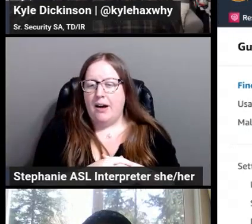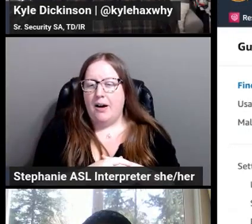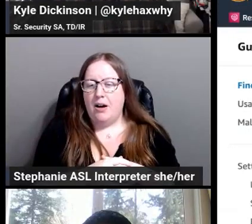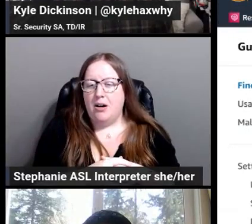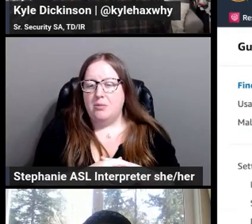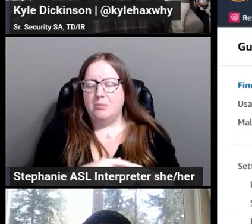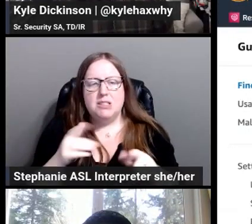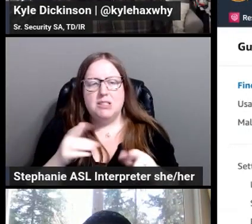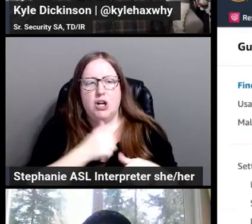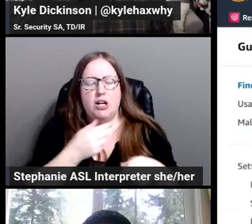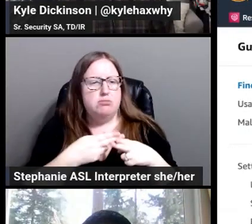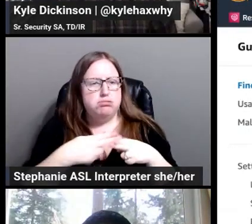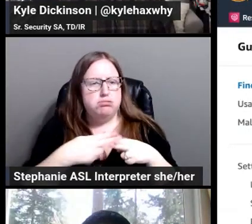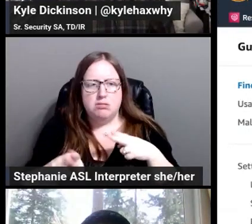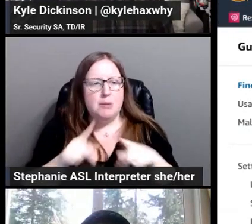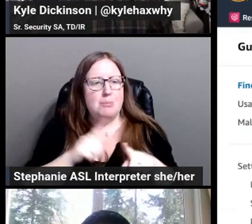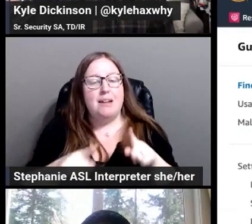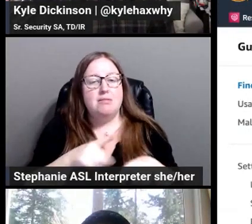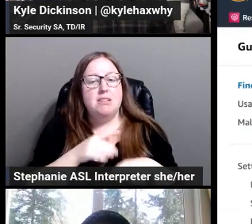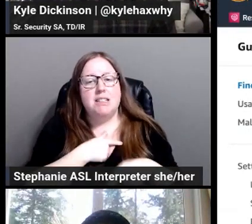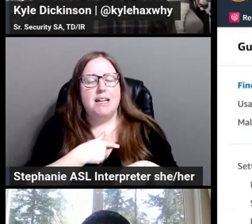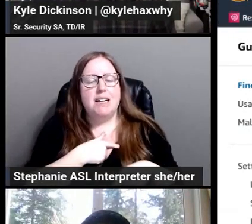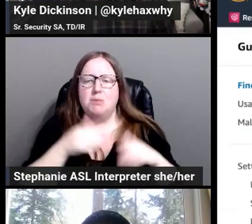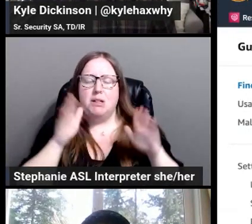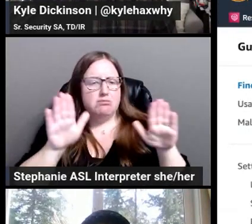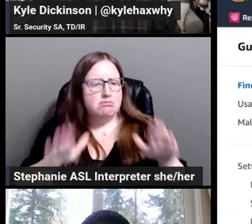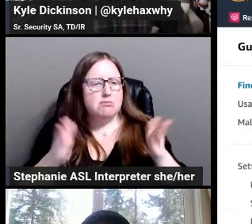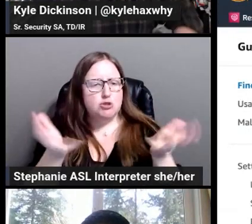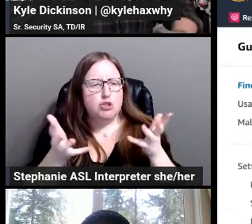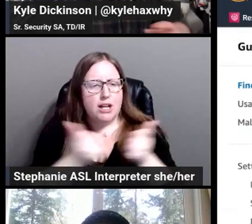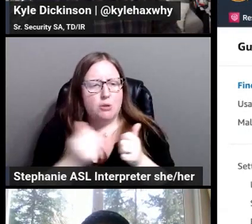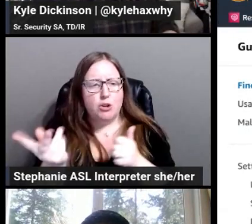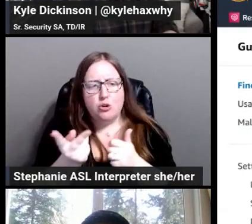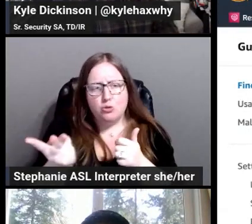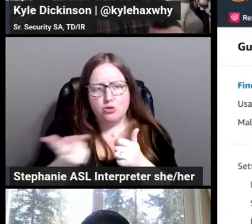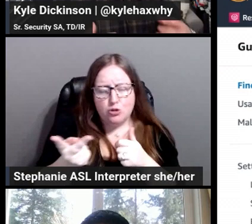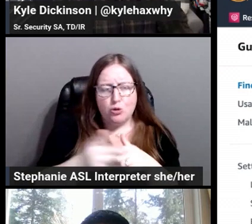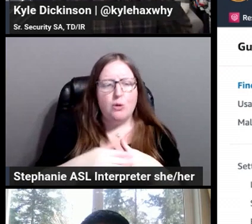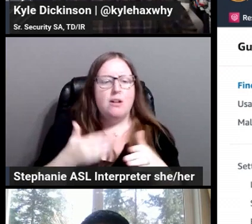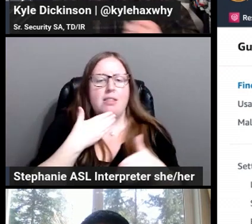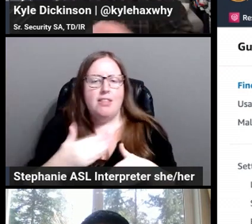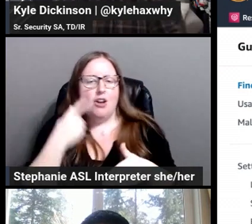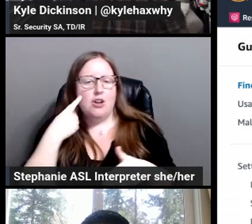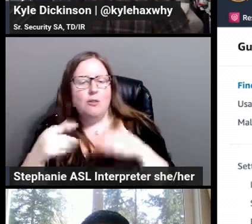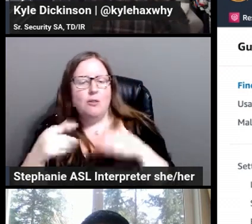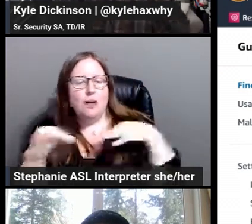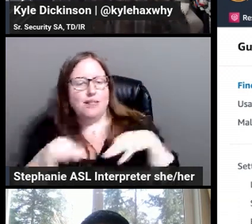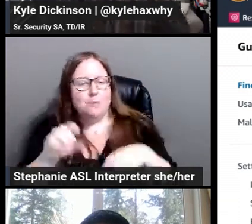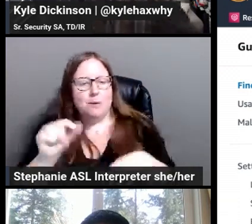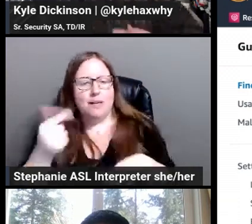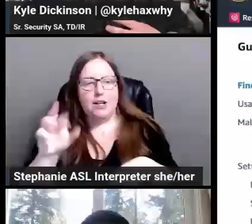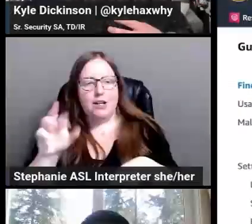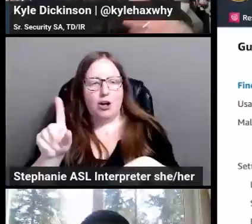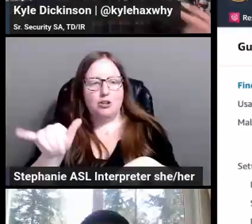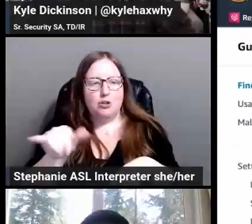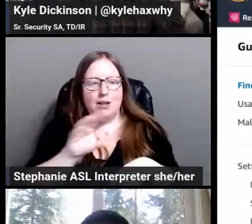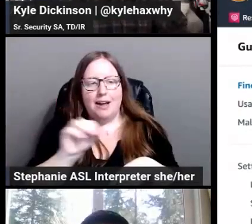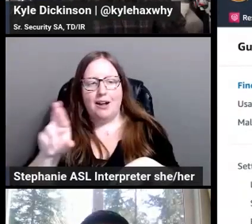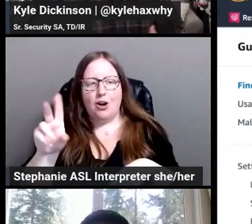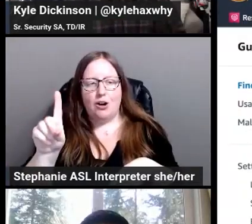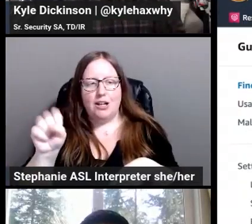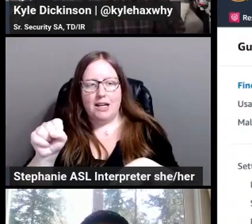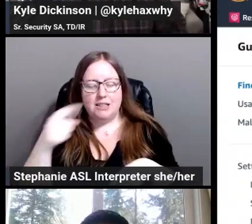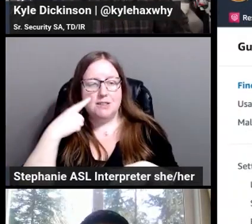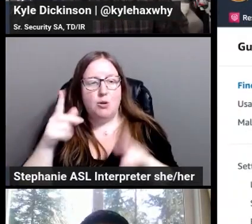but it's been a pleasure talking with you two about these new protections, and thank you for explaining GuardDuty and RDS for those that are